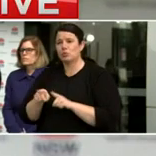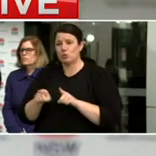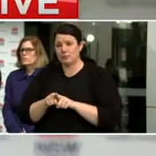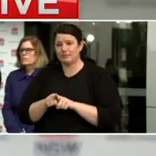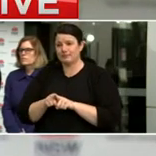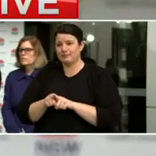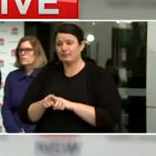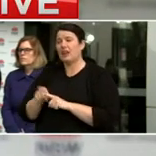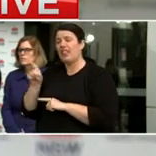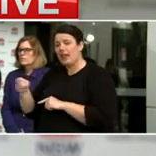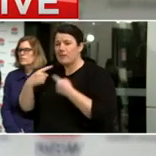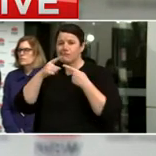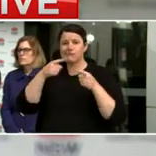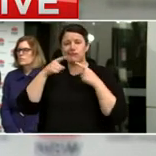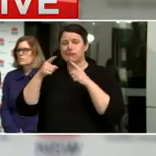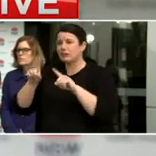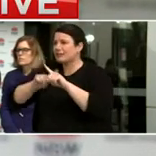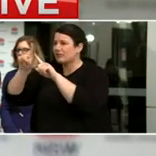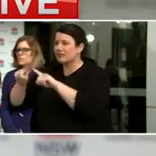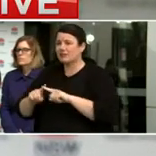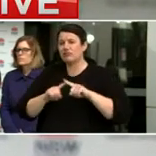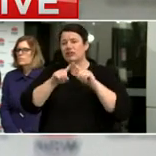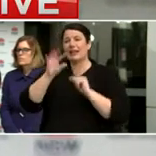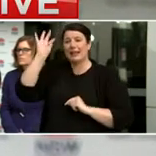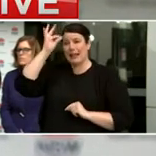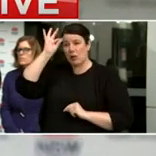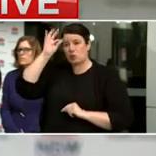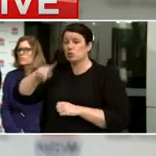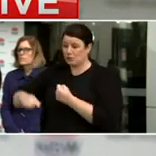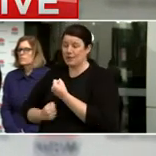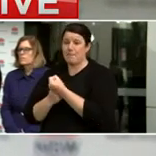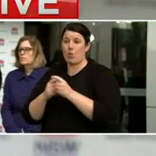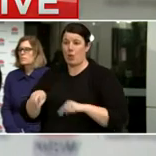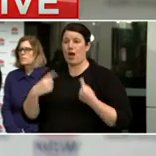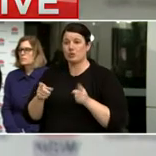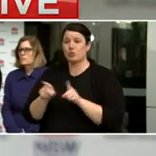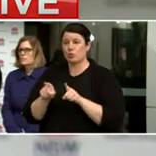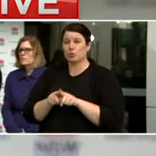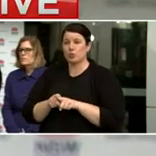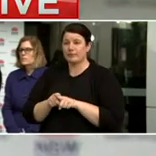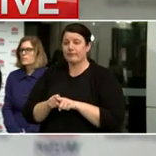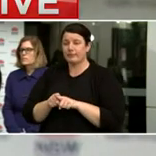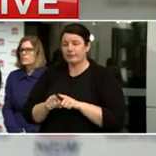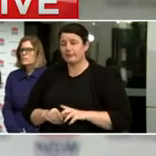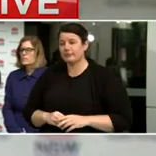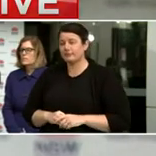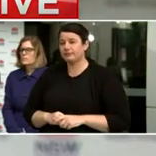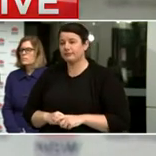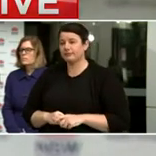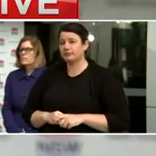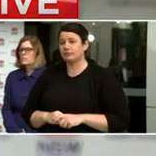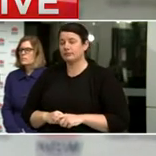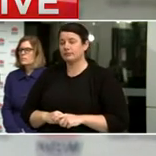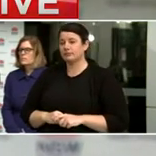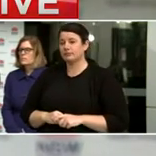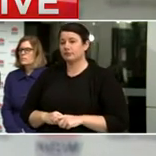talk to councils right across the state, to ask councils to come on board and support the efforts that the state government's made. The announcement today